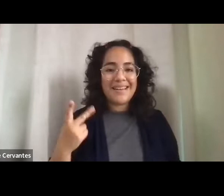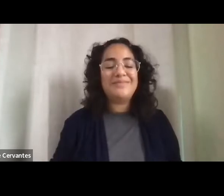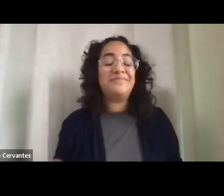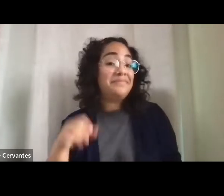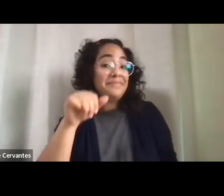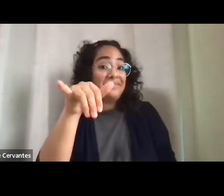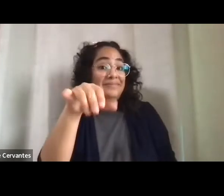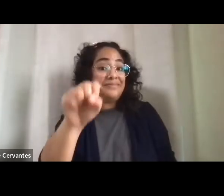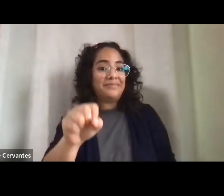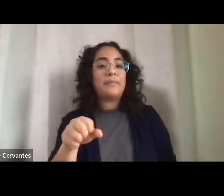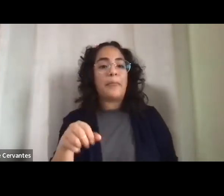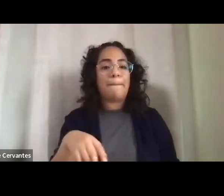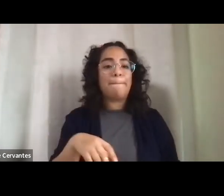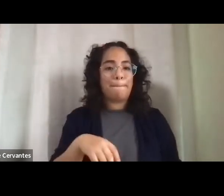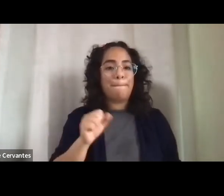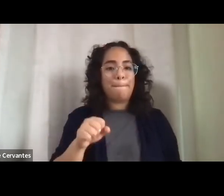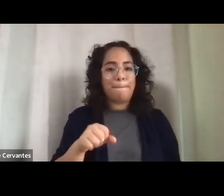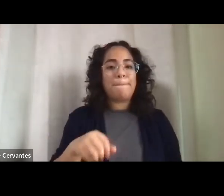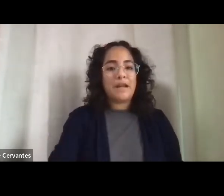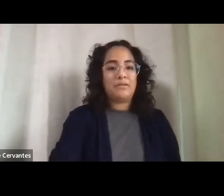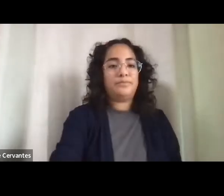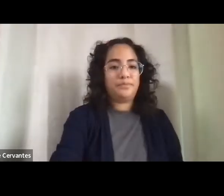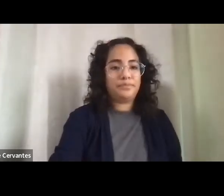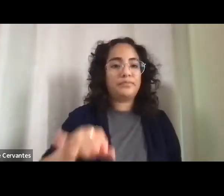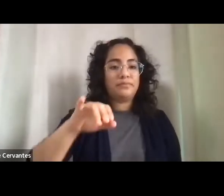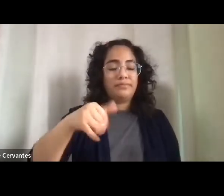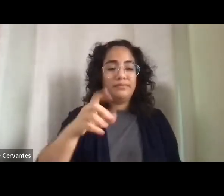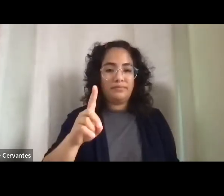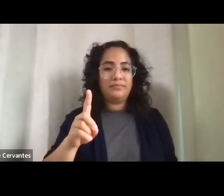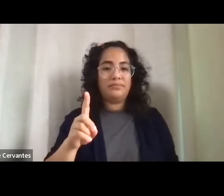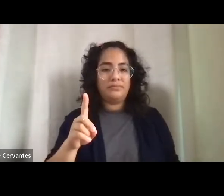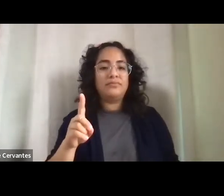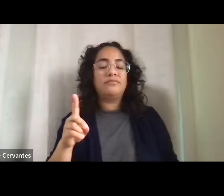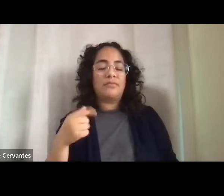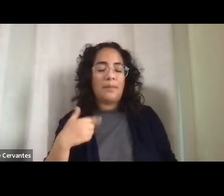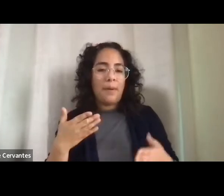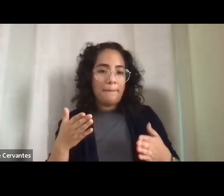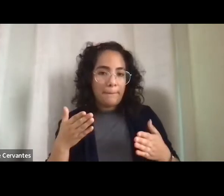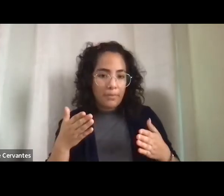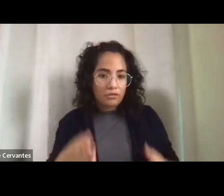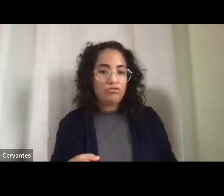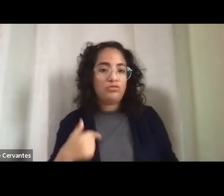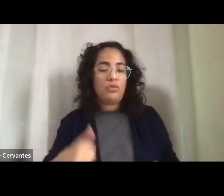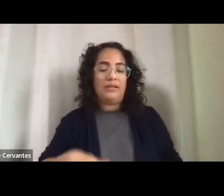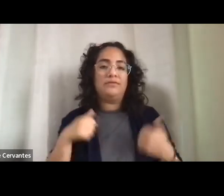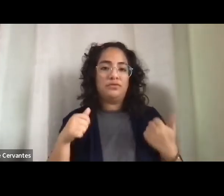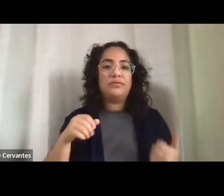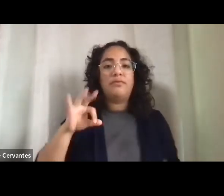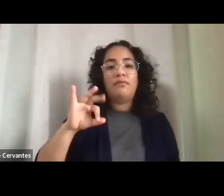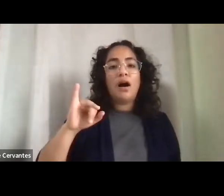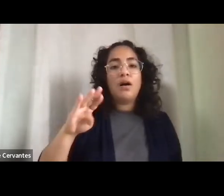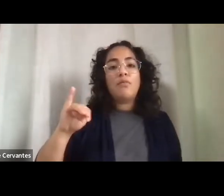Yes, like JD mentioned, I am a person living with myalgic encephalomyelitis, chronic fatigue syndrome,